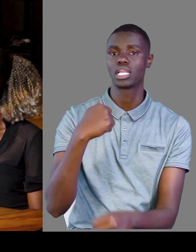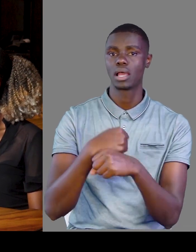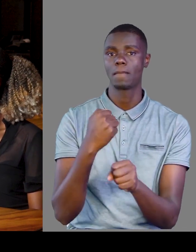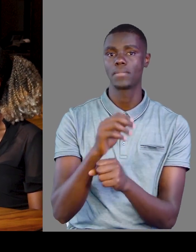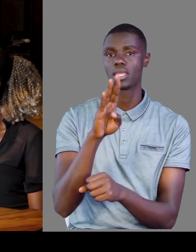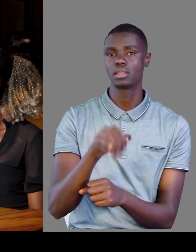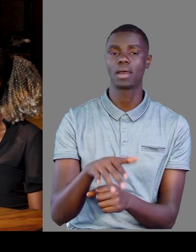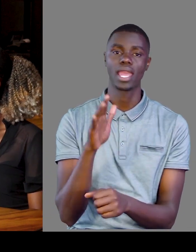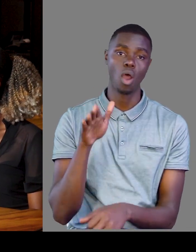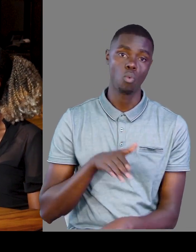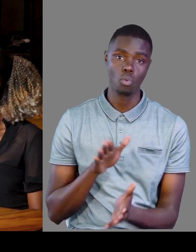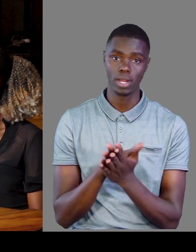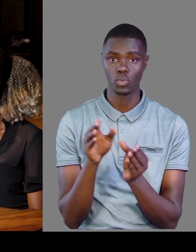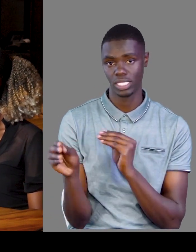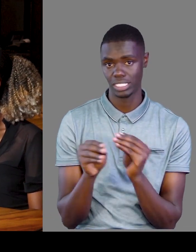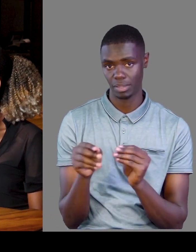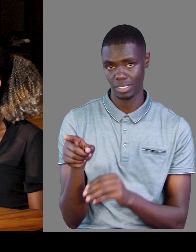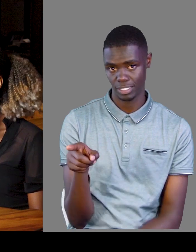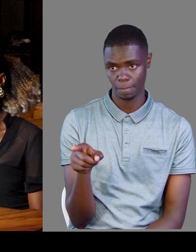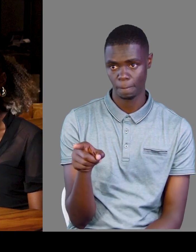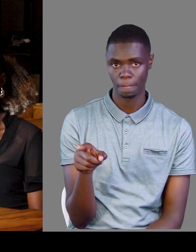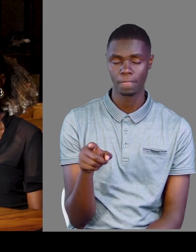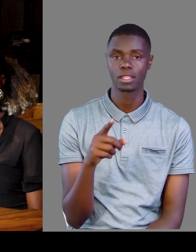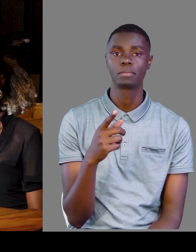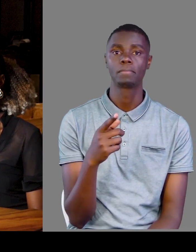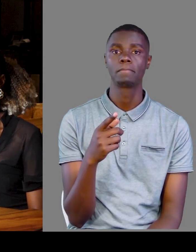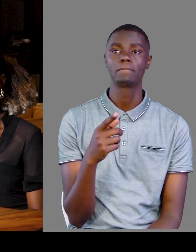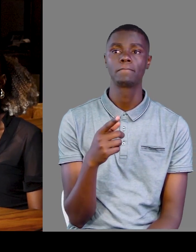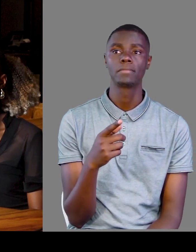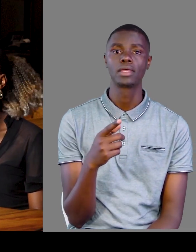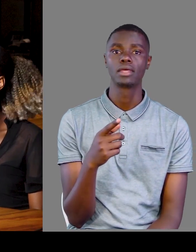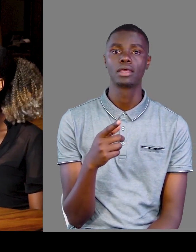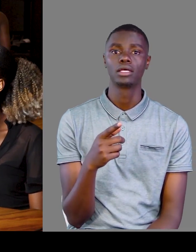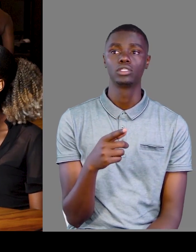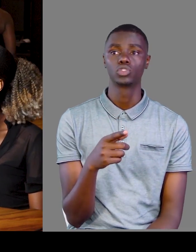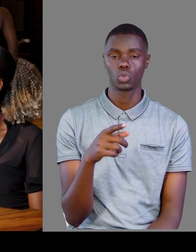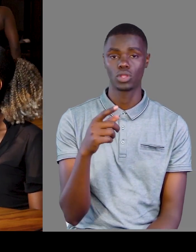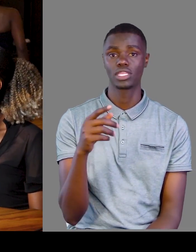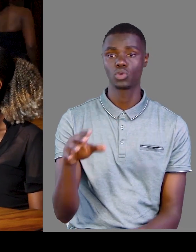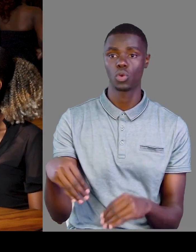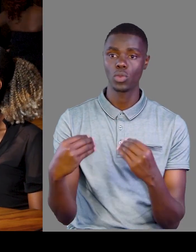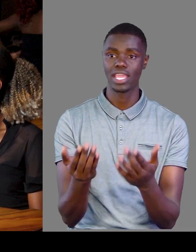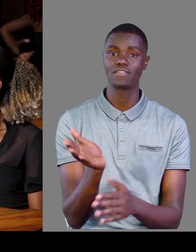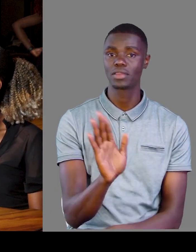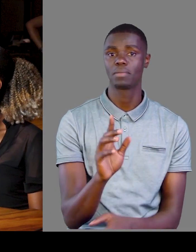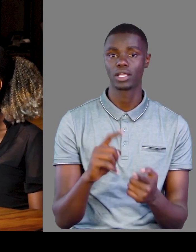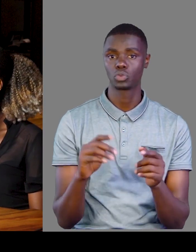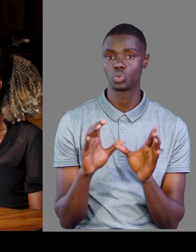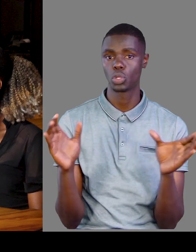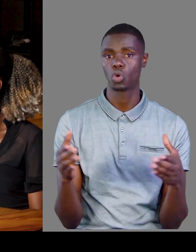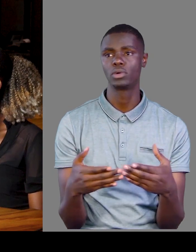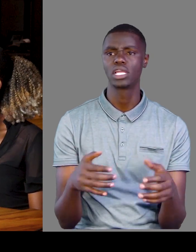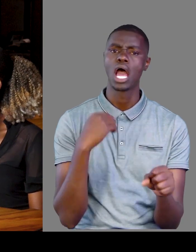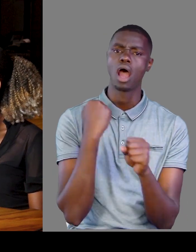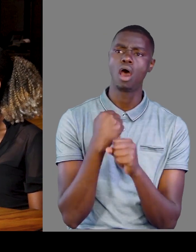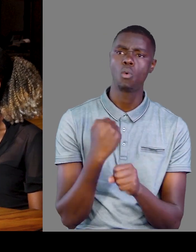by disability mother, and the sales 100% we giving back to the communities. True.